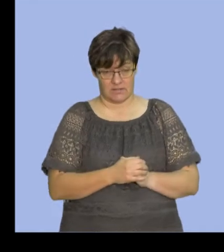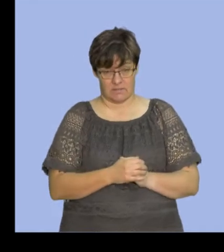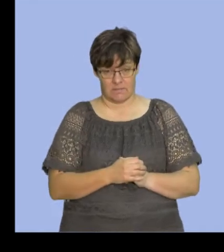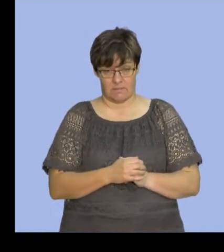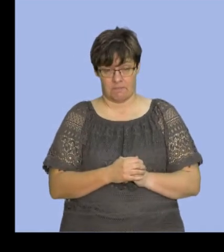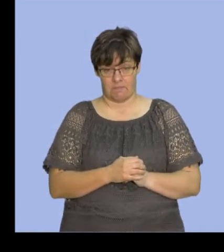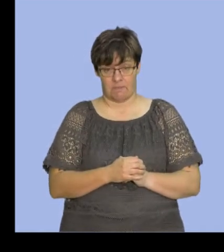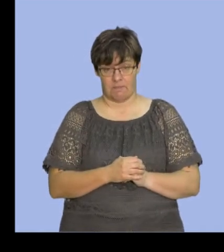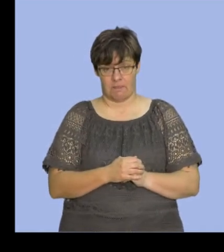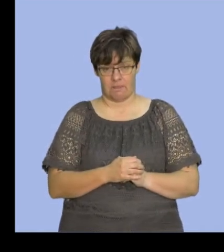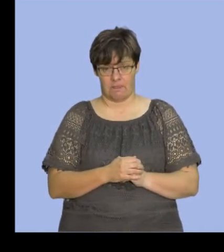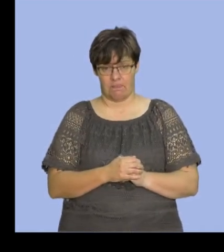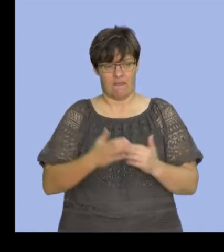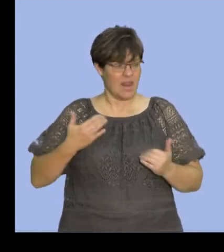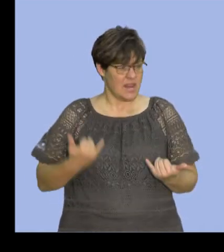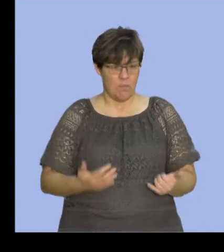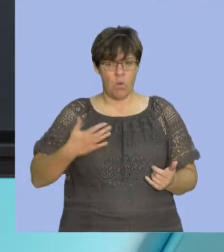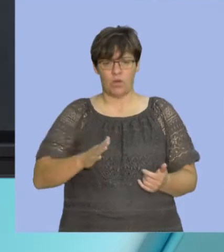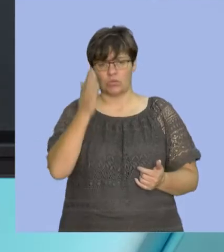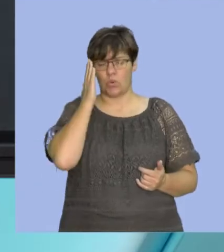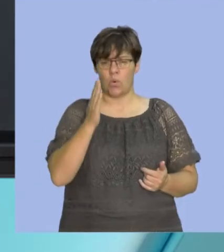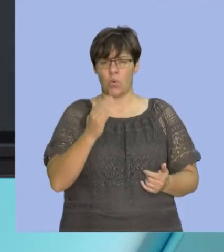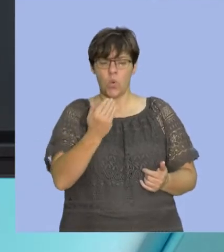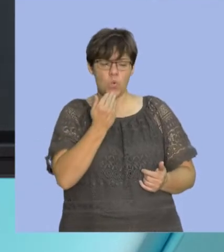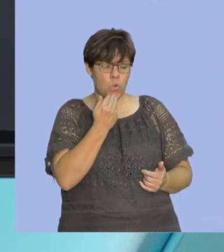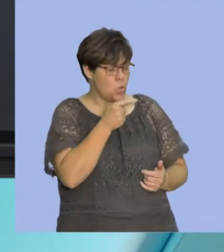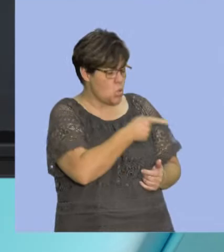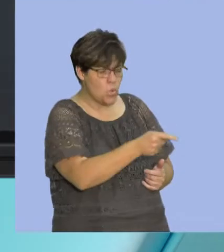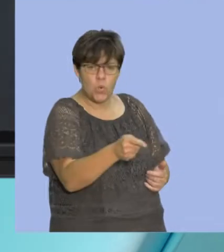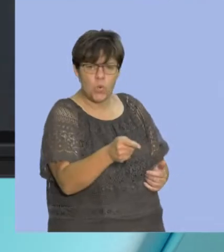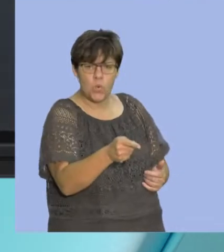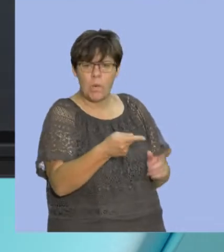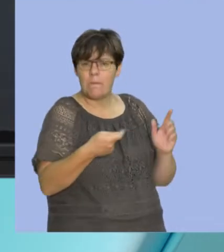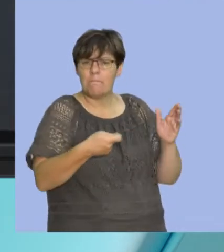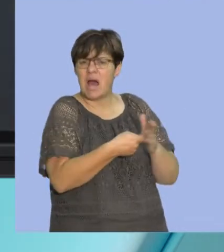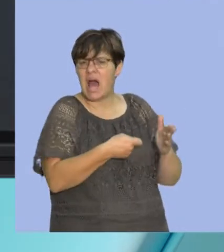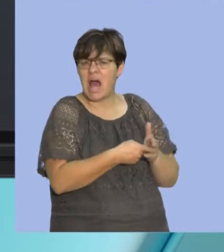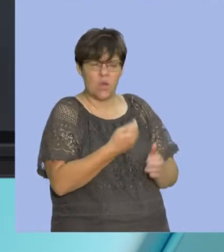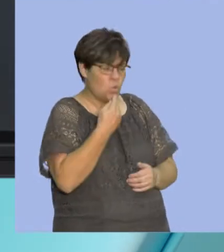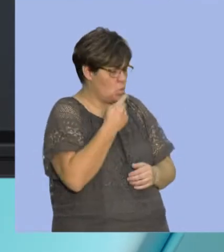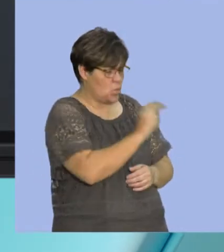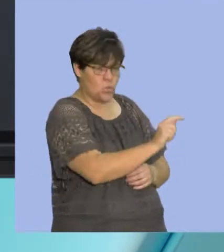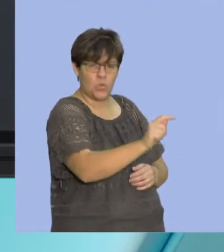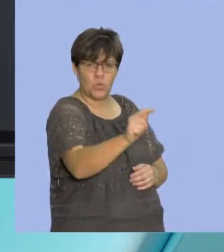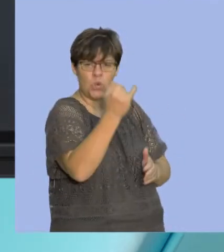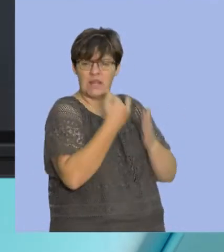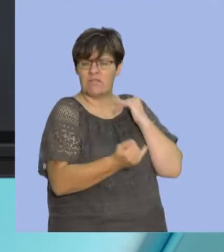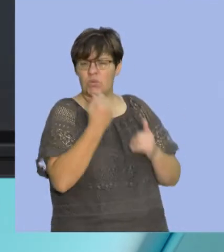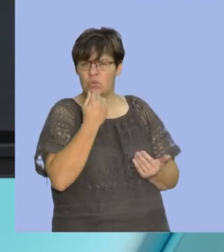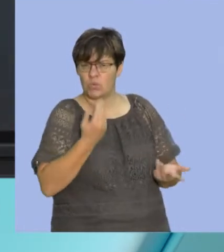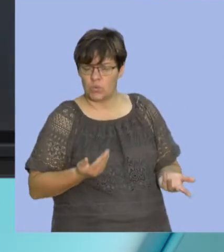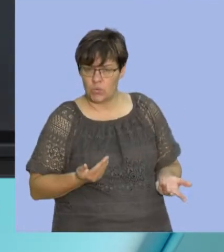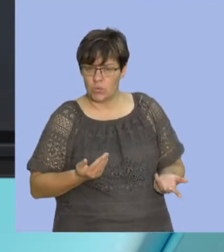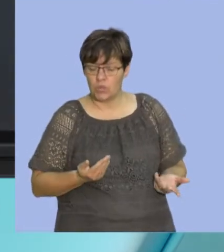If you want to know who did you buy from, the individual persons, So your